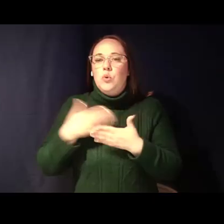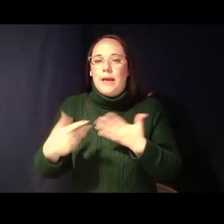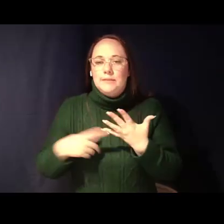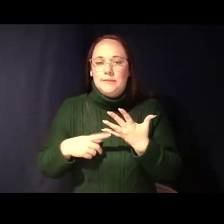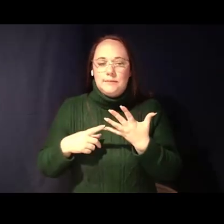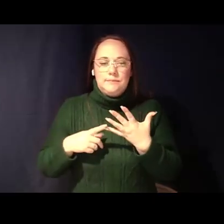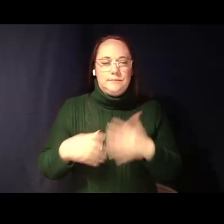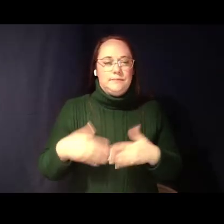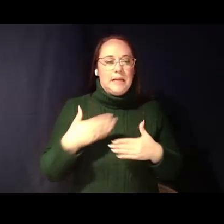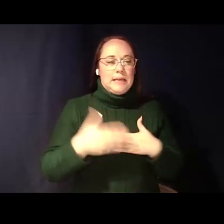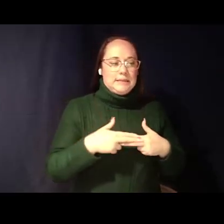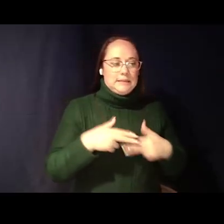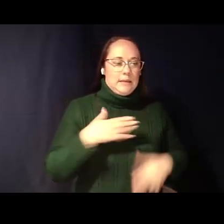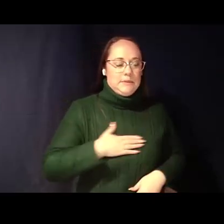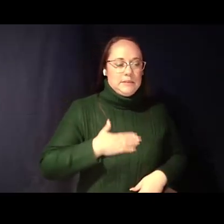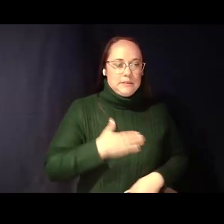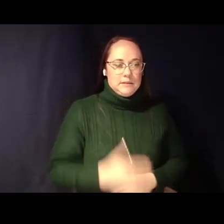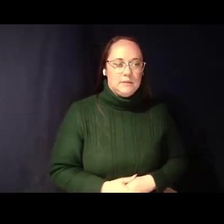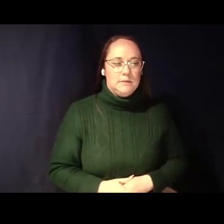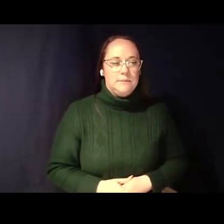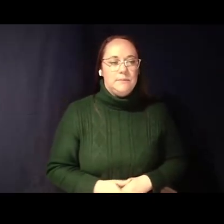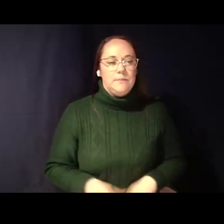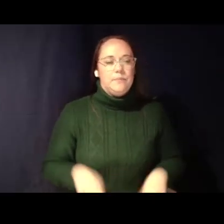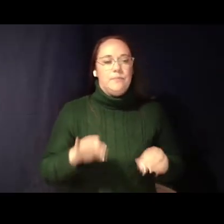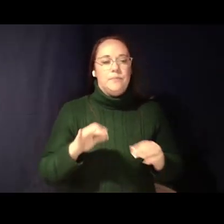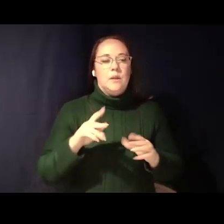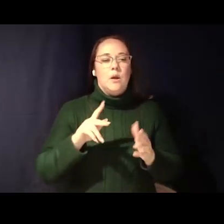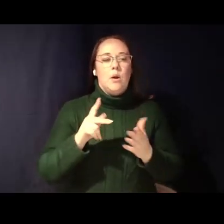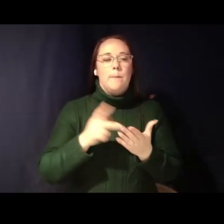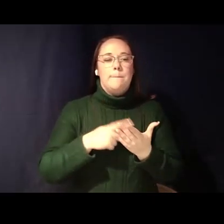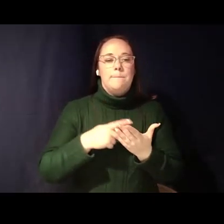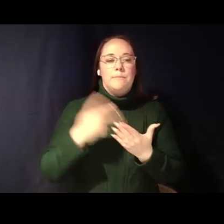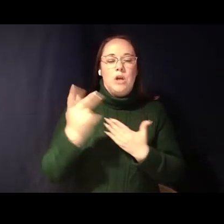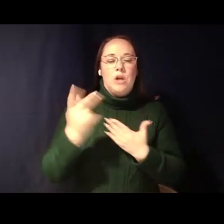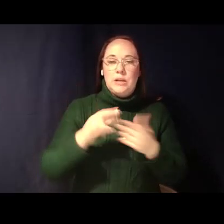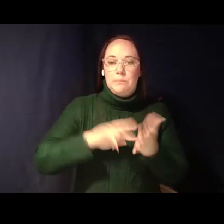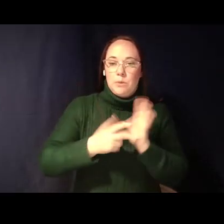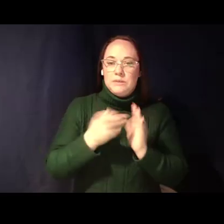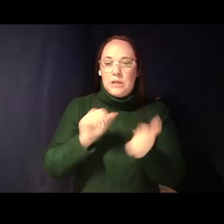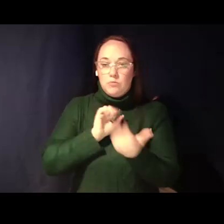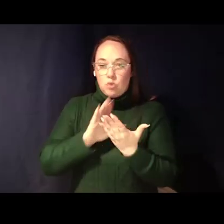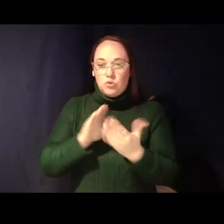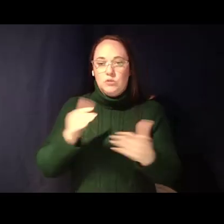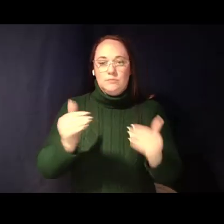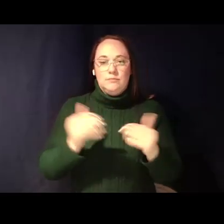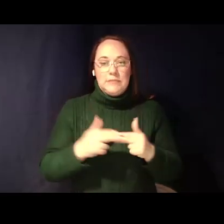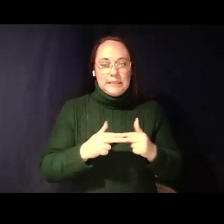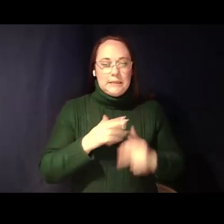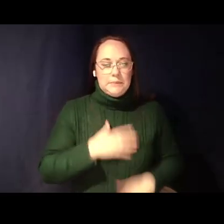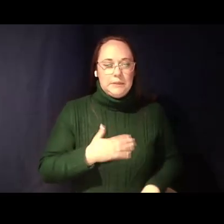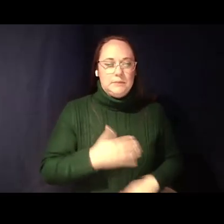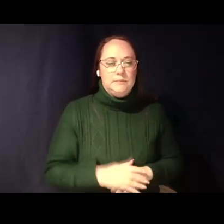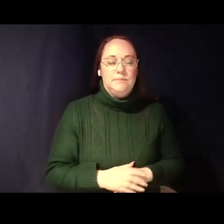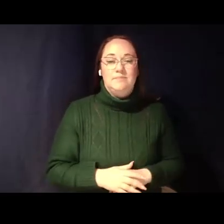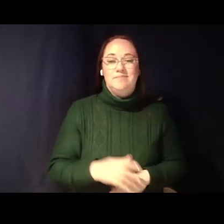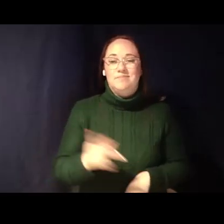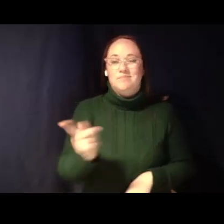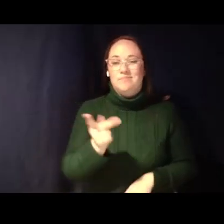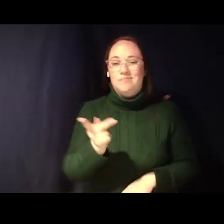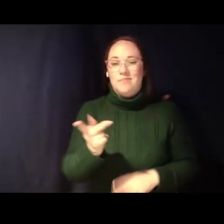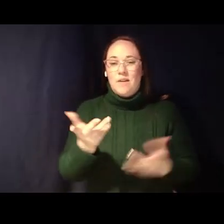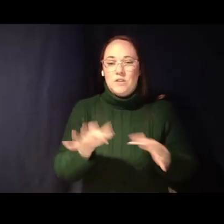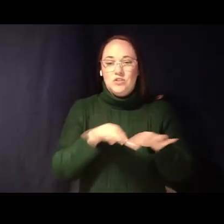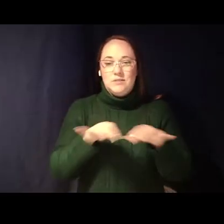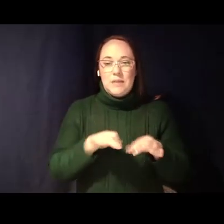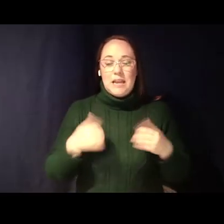the next slide, please. Okay, project purpose and approach. Next slide. As Kim and Mark described, we have a